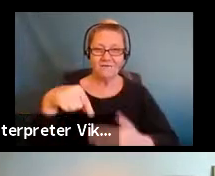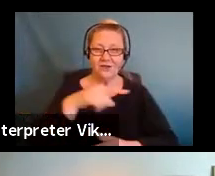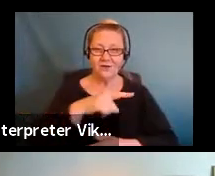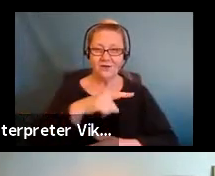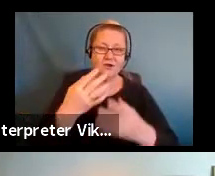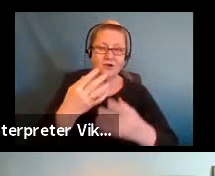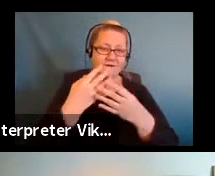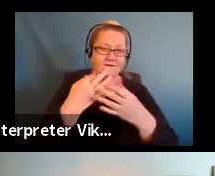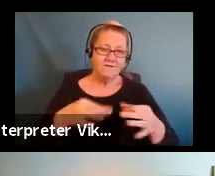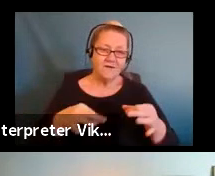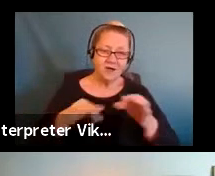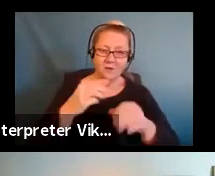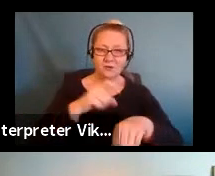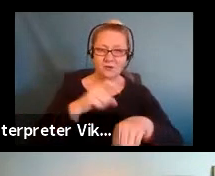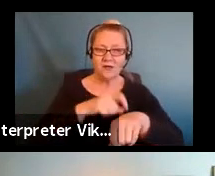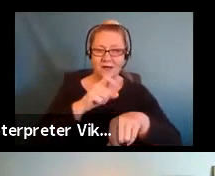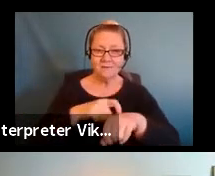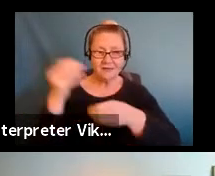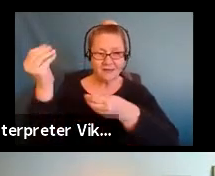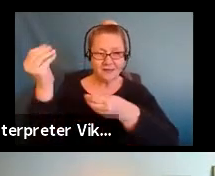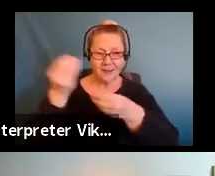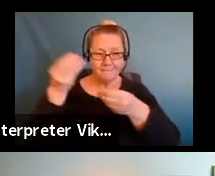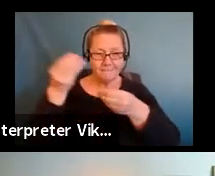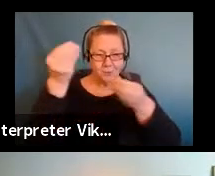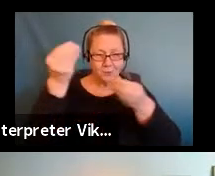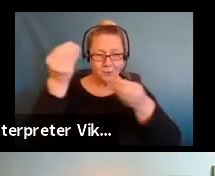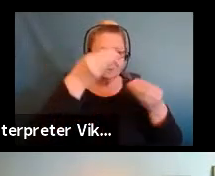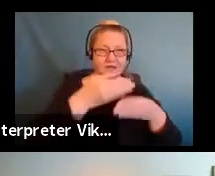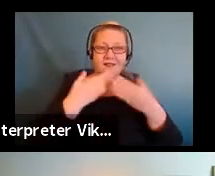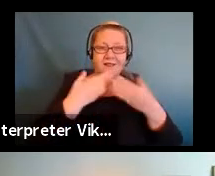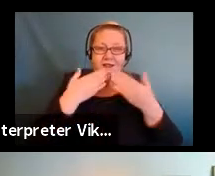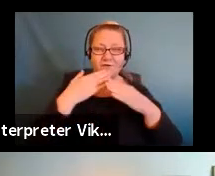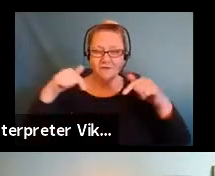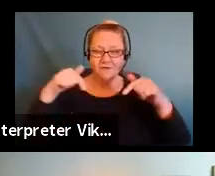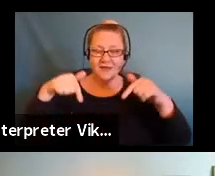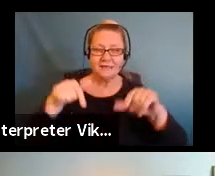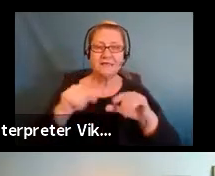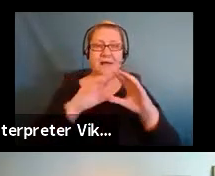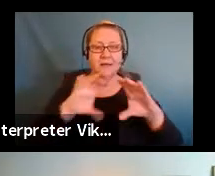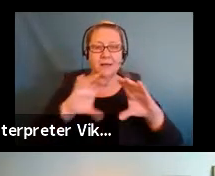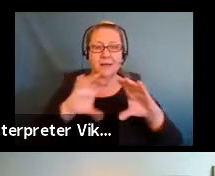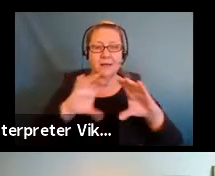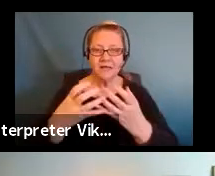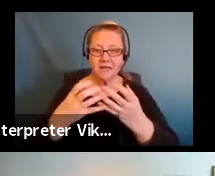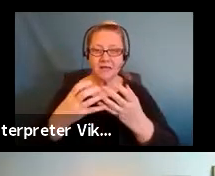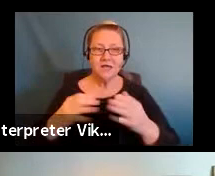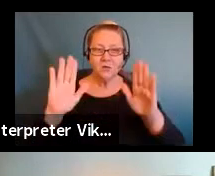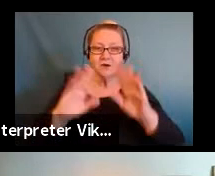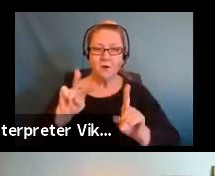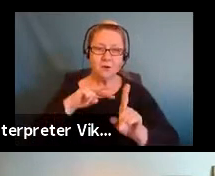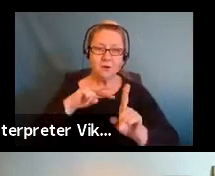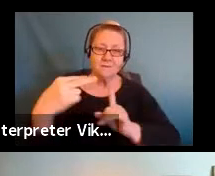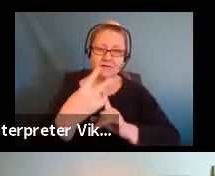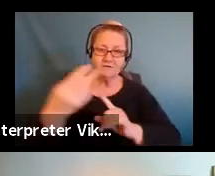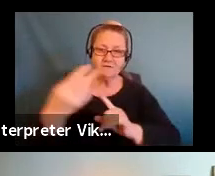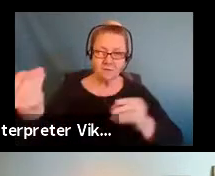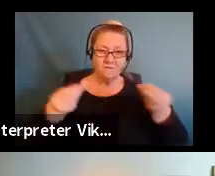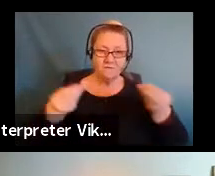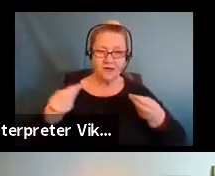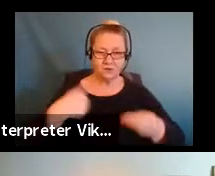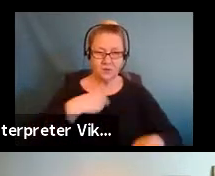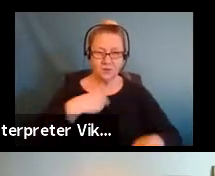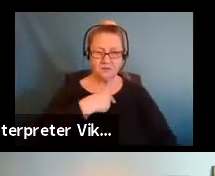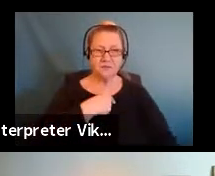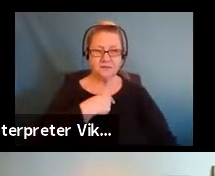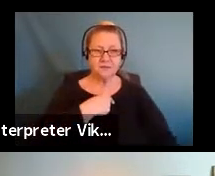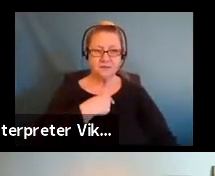input. Really appreciate this committee and all of the great perspectives that you provide for us. I